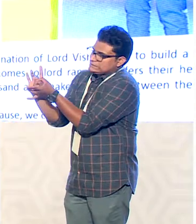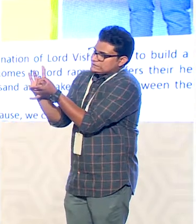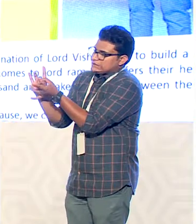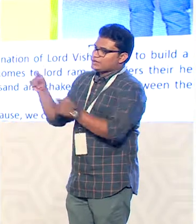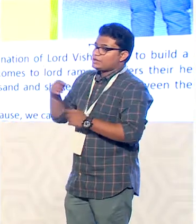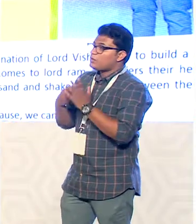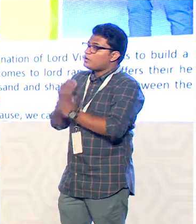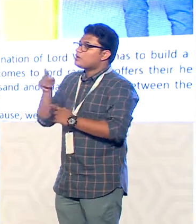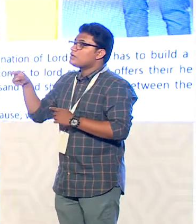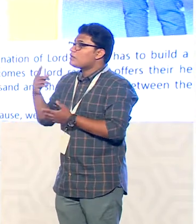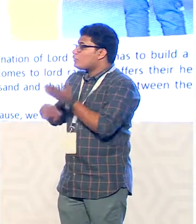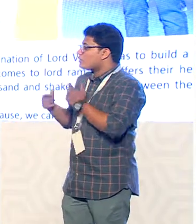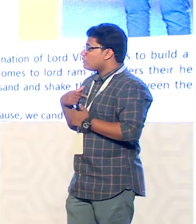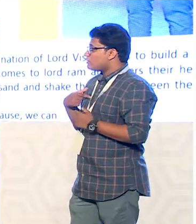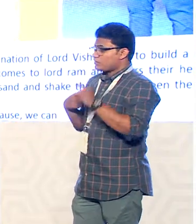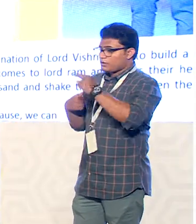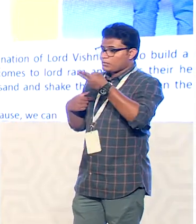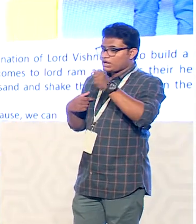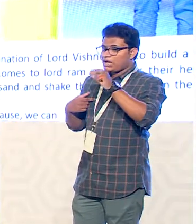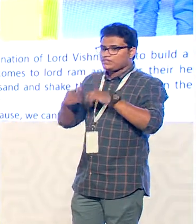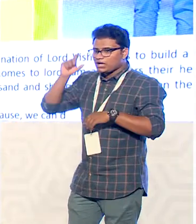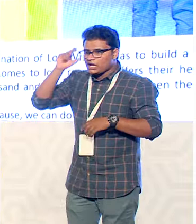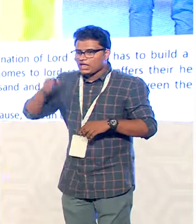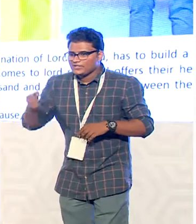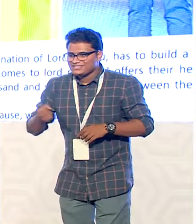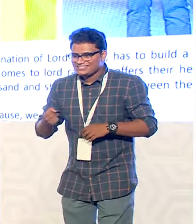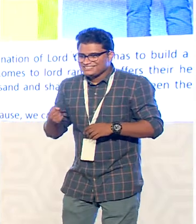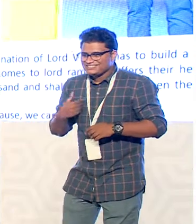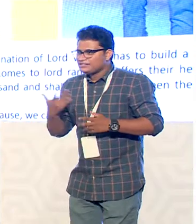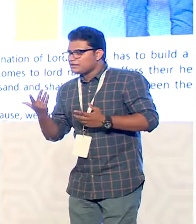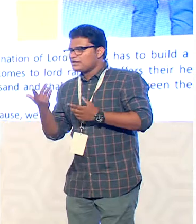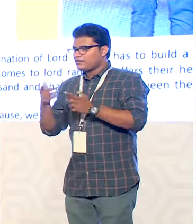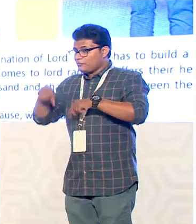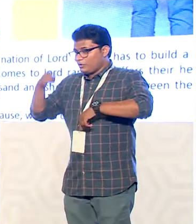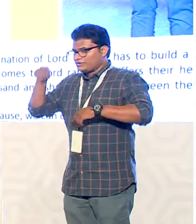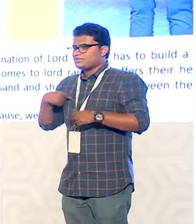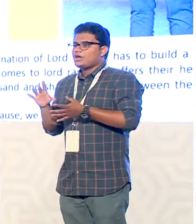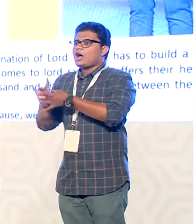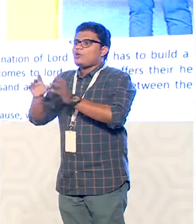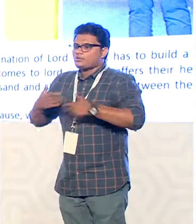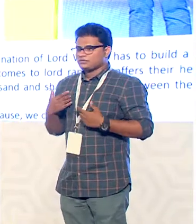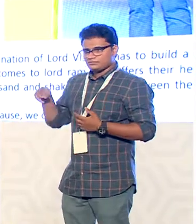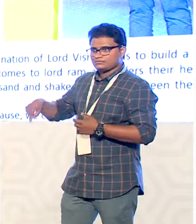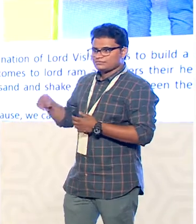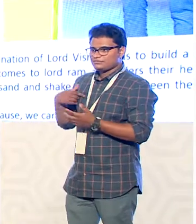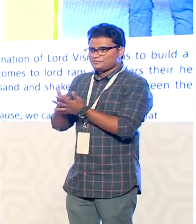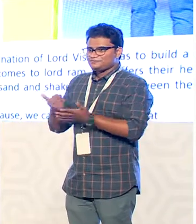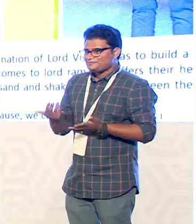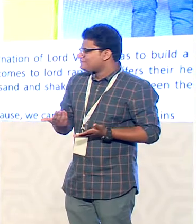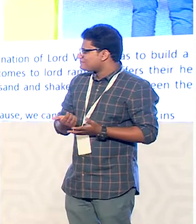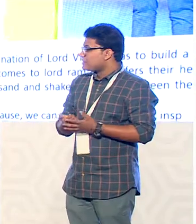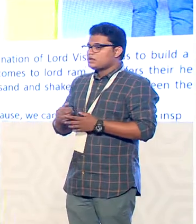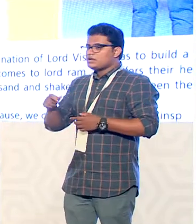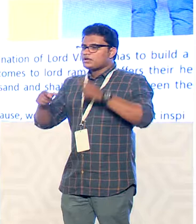what inspiration we can seek from Gandhiji for this great mission. And I think this is maybe the essence of it, that